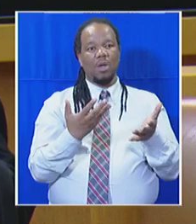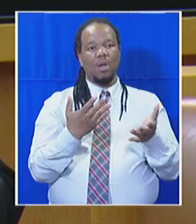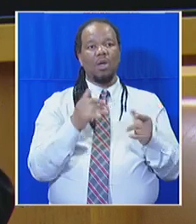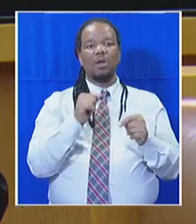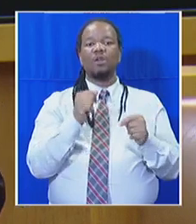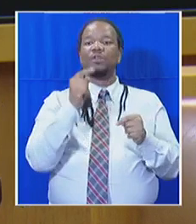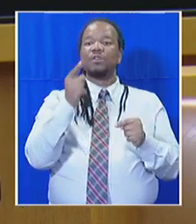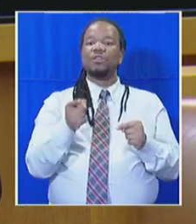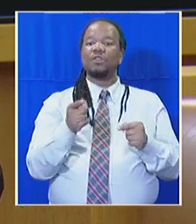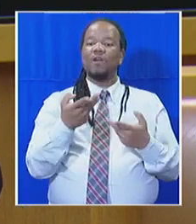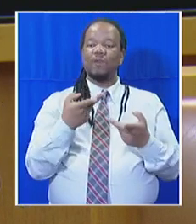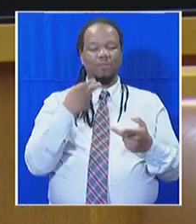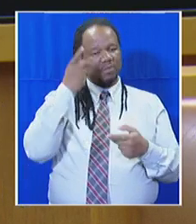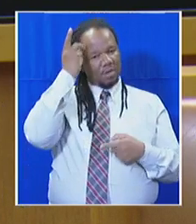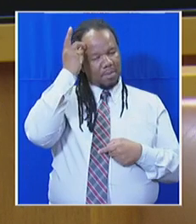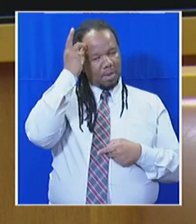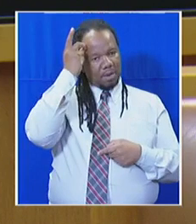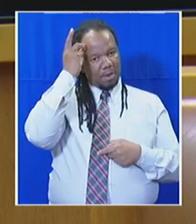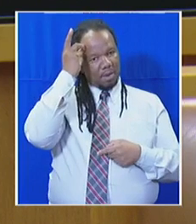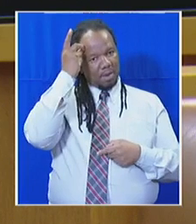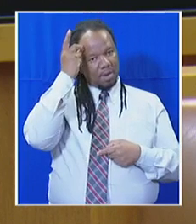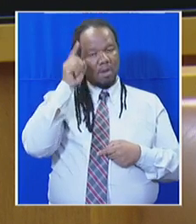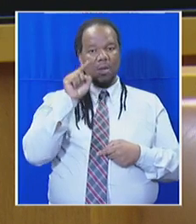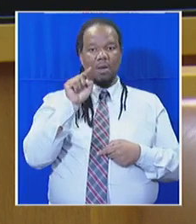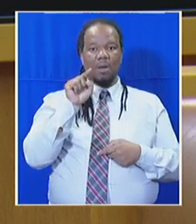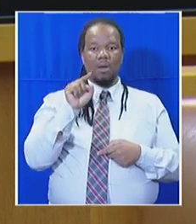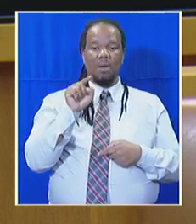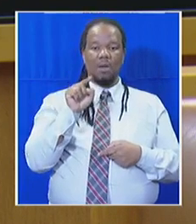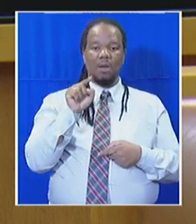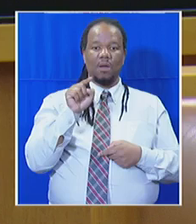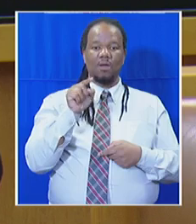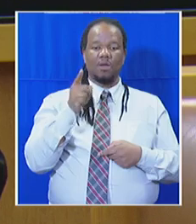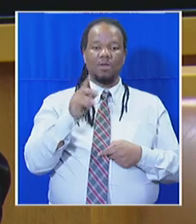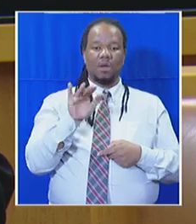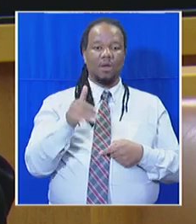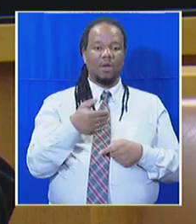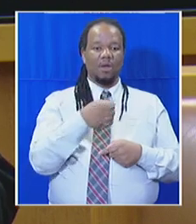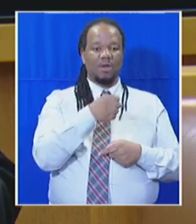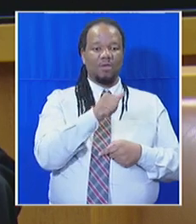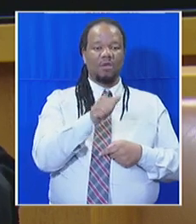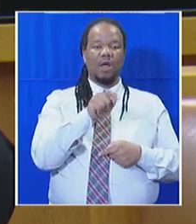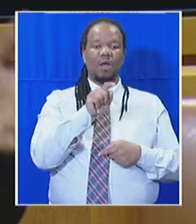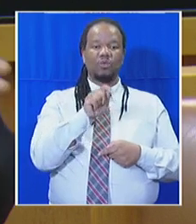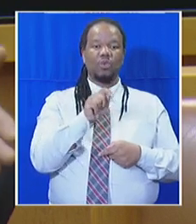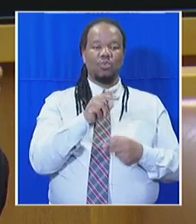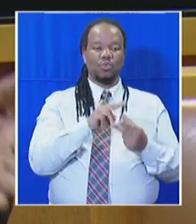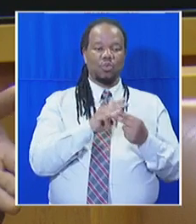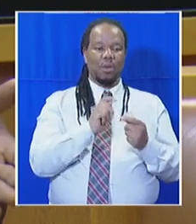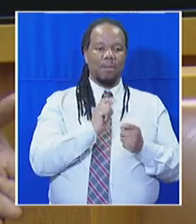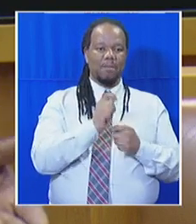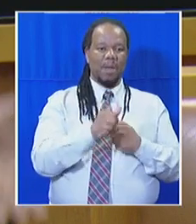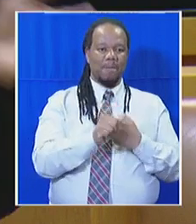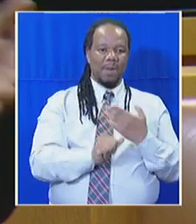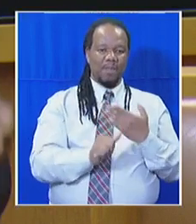in Durban who had to pay a SATU official some money in order for that teacher to be